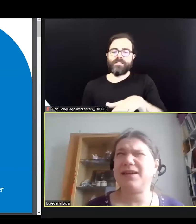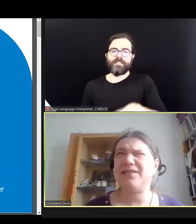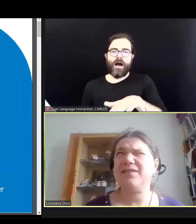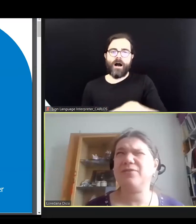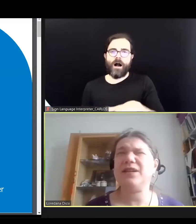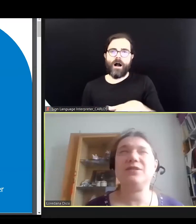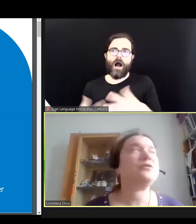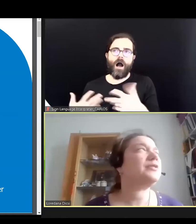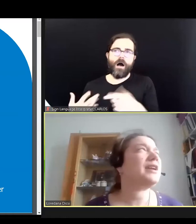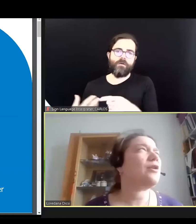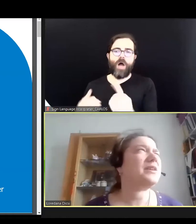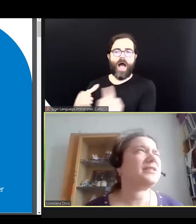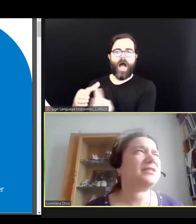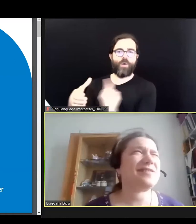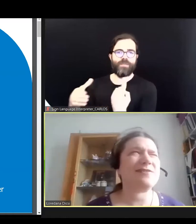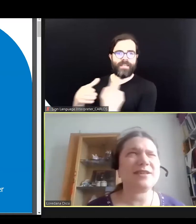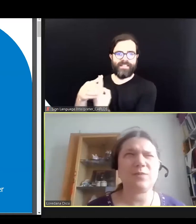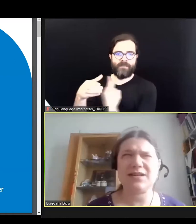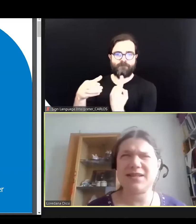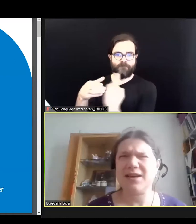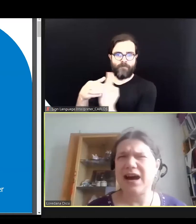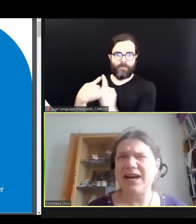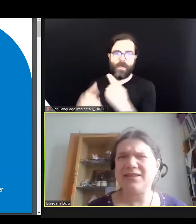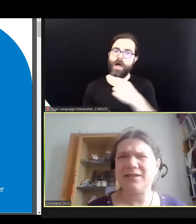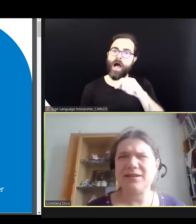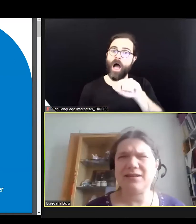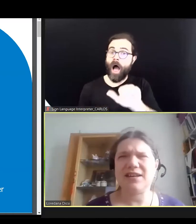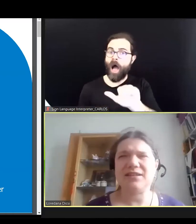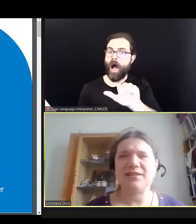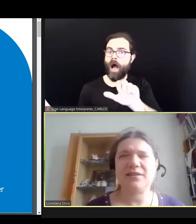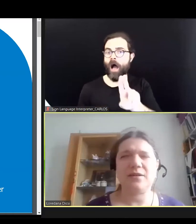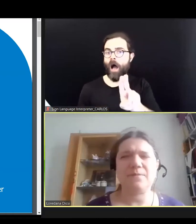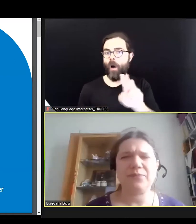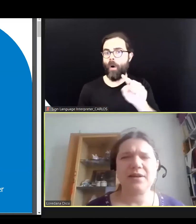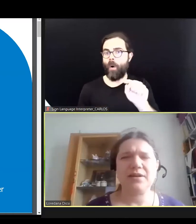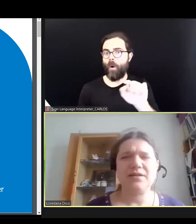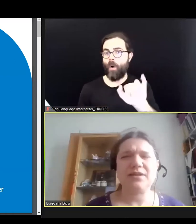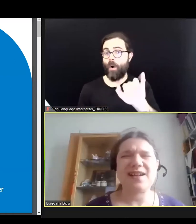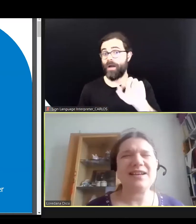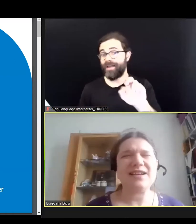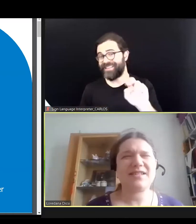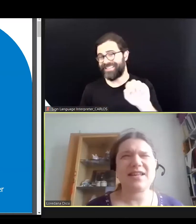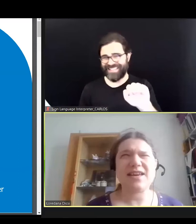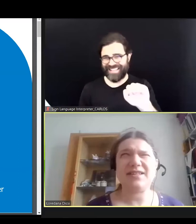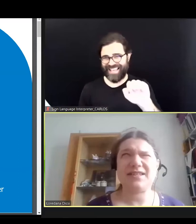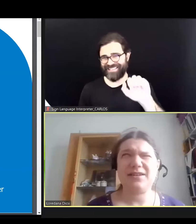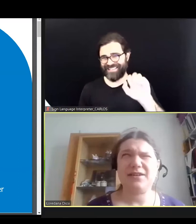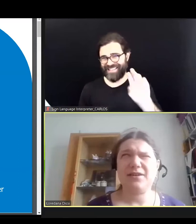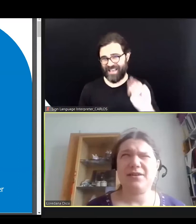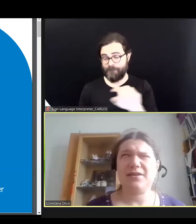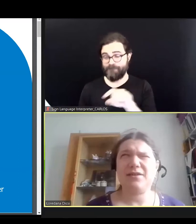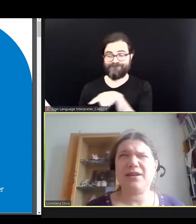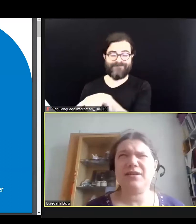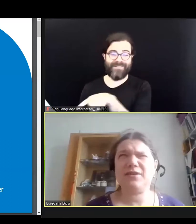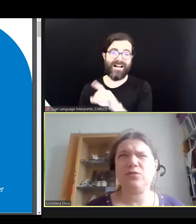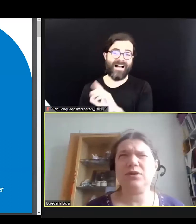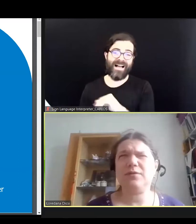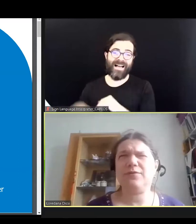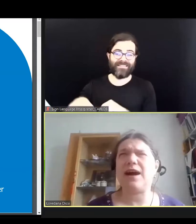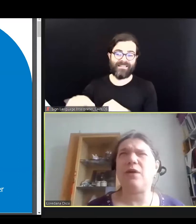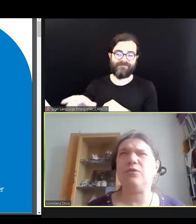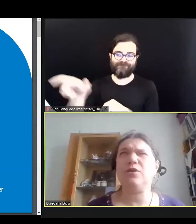am I going to do now? Because the choice was either that the child stays in